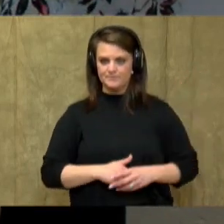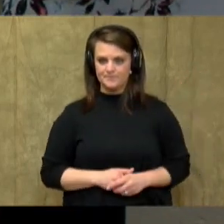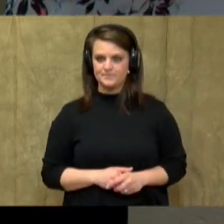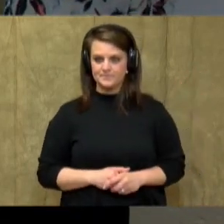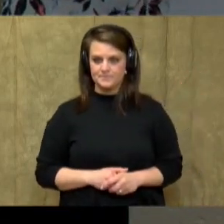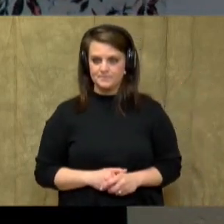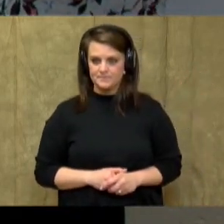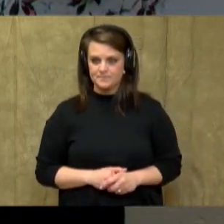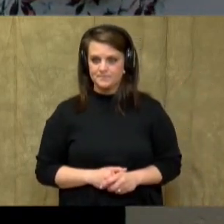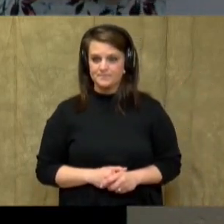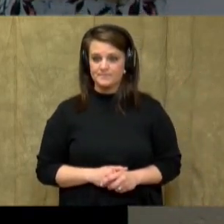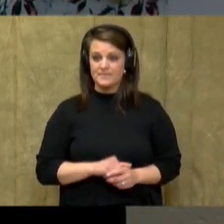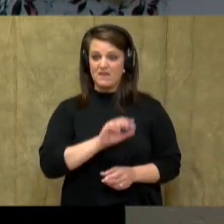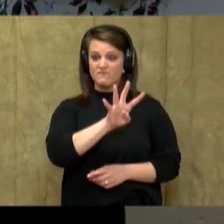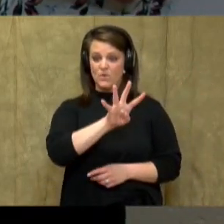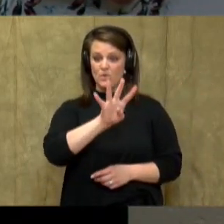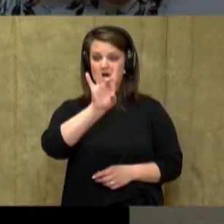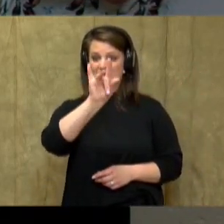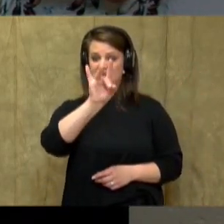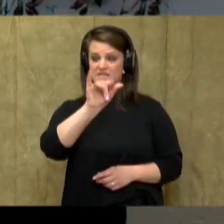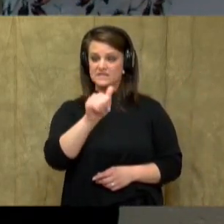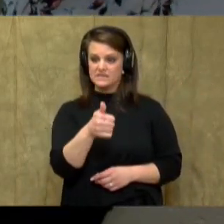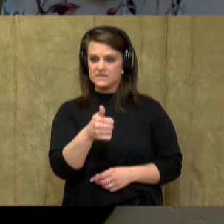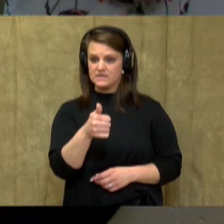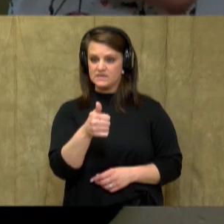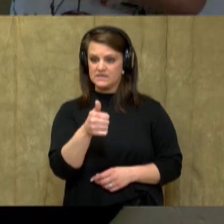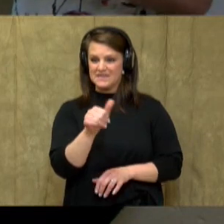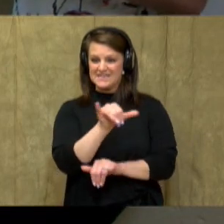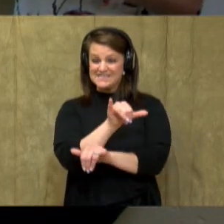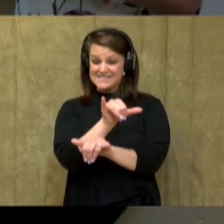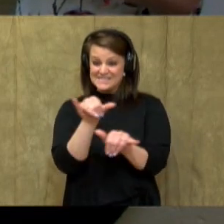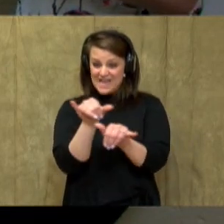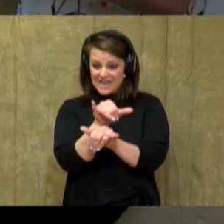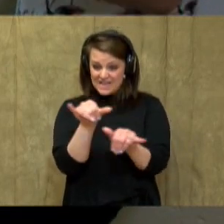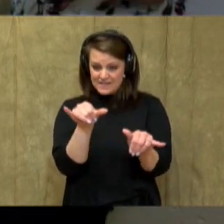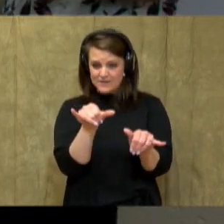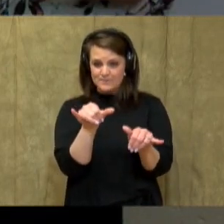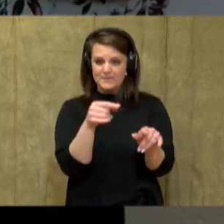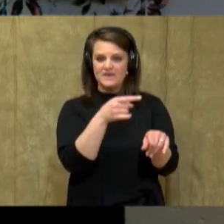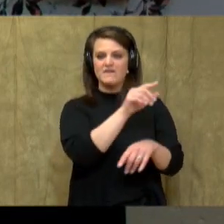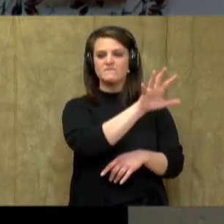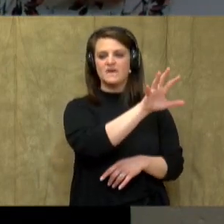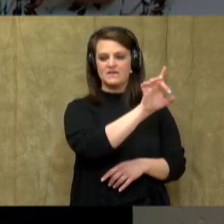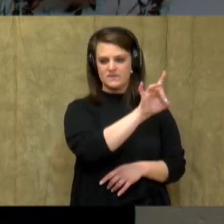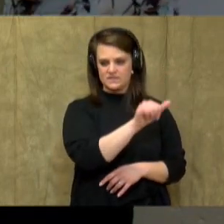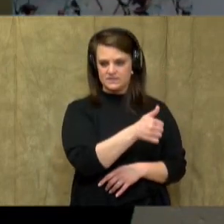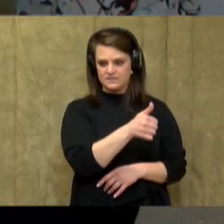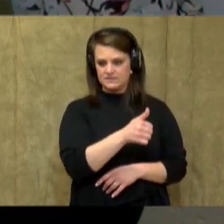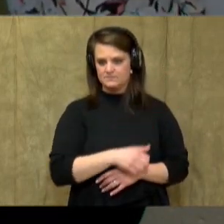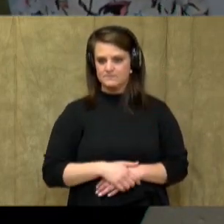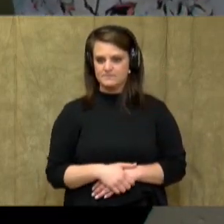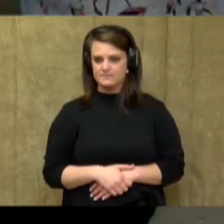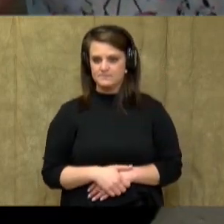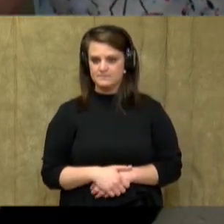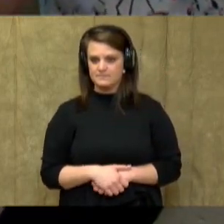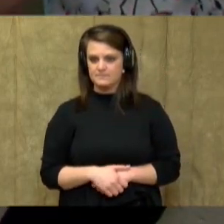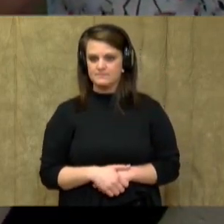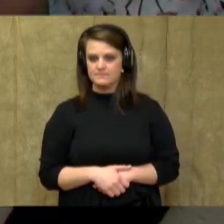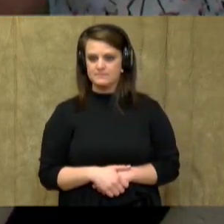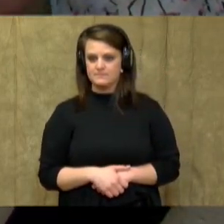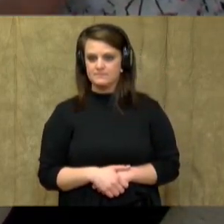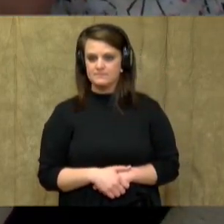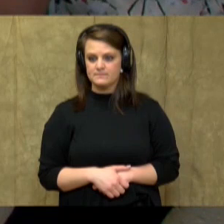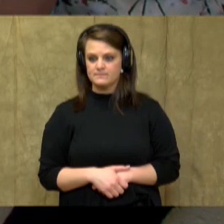18/10. 4 and 18/10 is the same thing as 5 and 8/10.